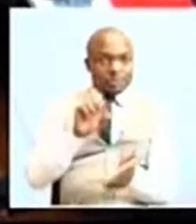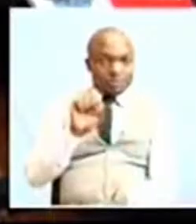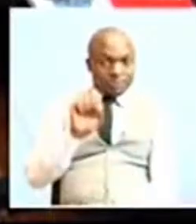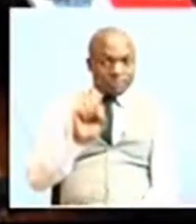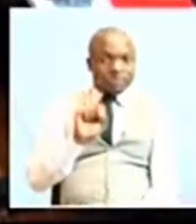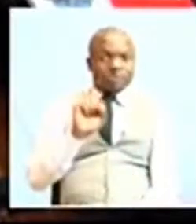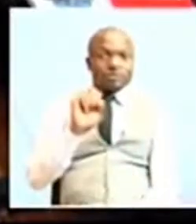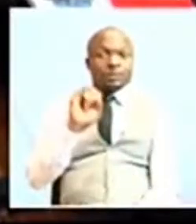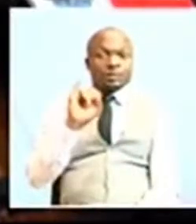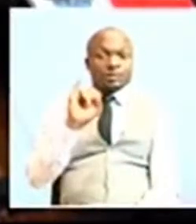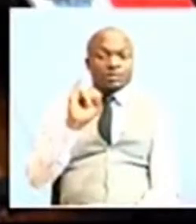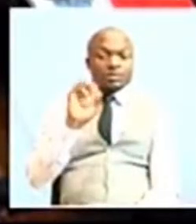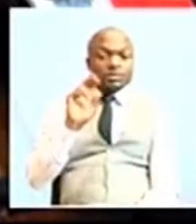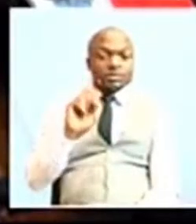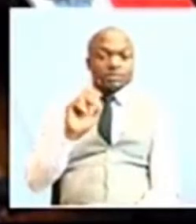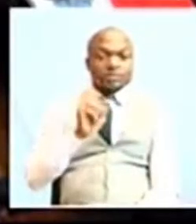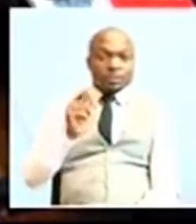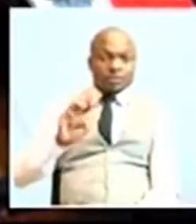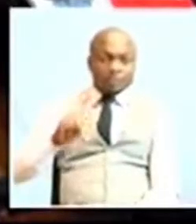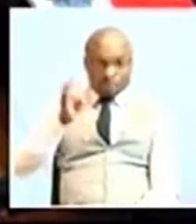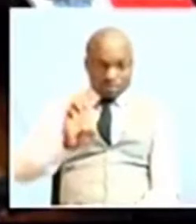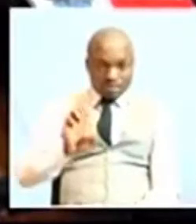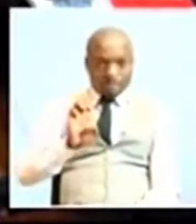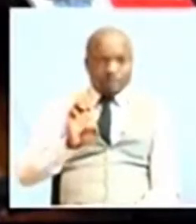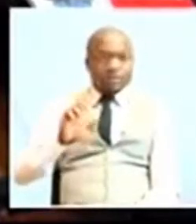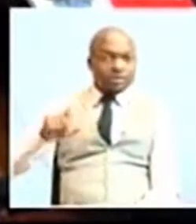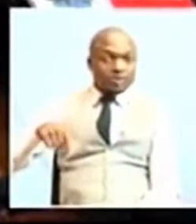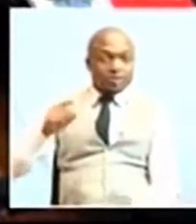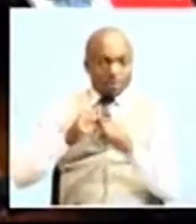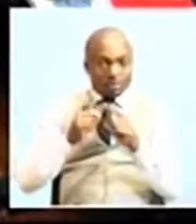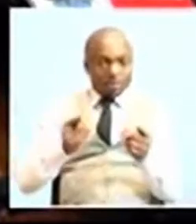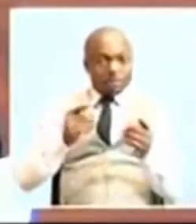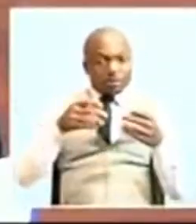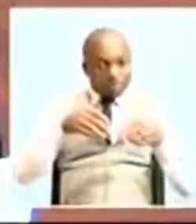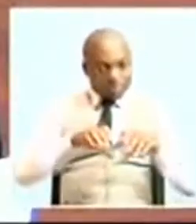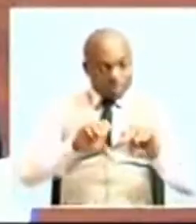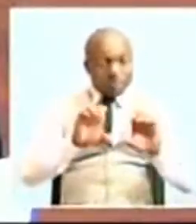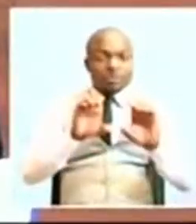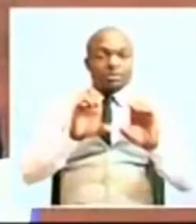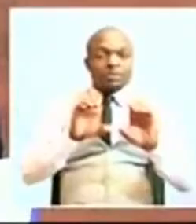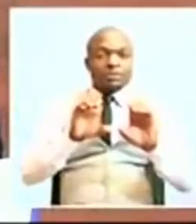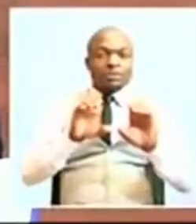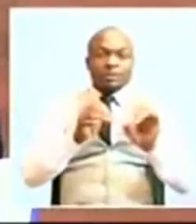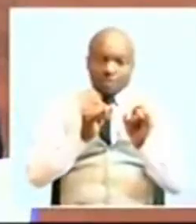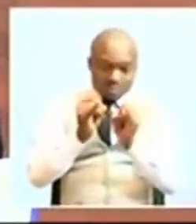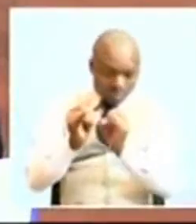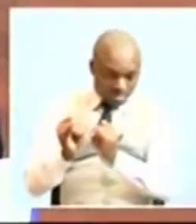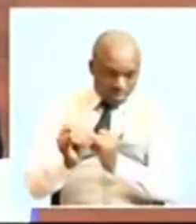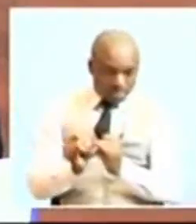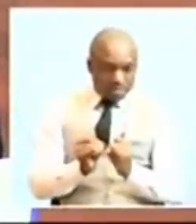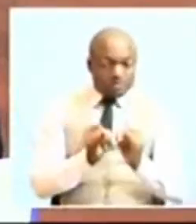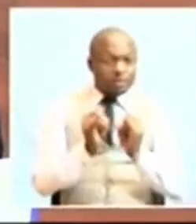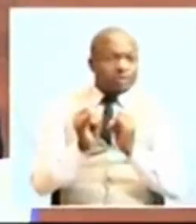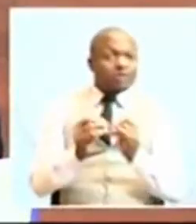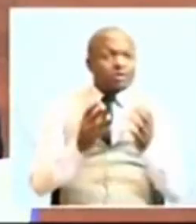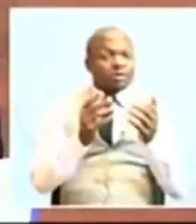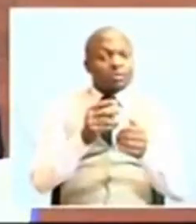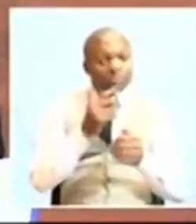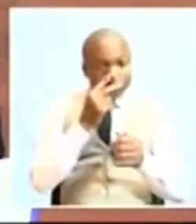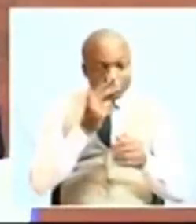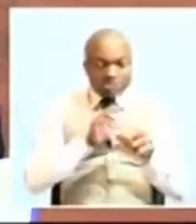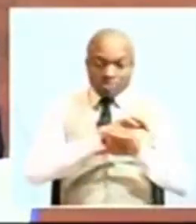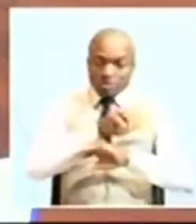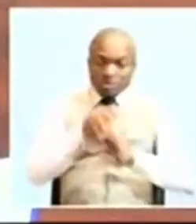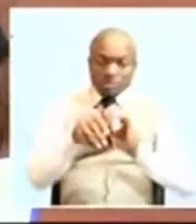SINAZONGWE, they delayed, but they went ahead and fulfilled. And I think this is what I would want to see from all local